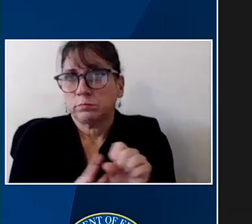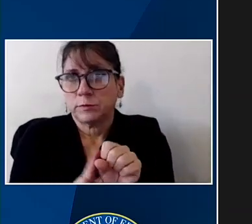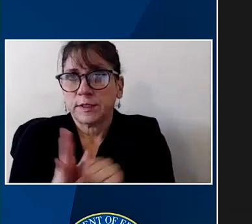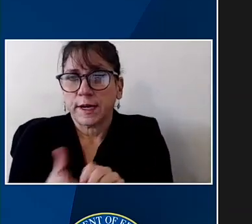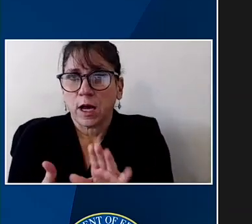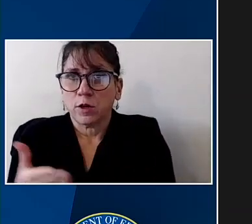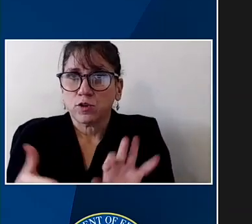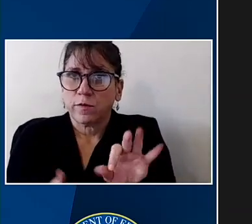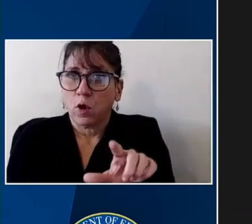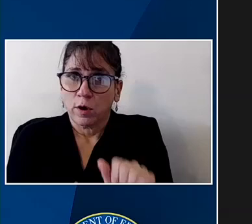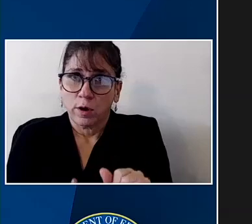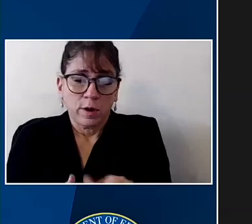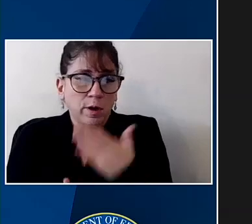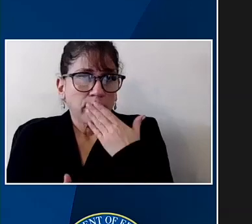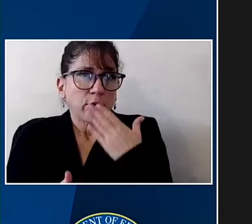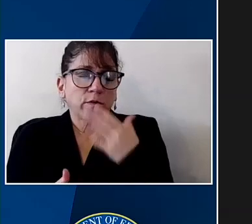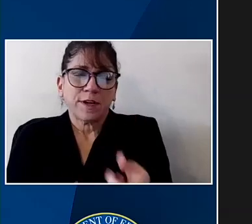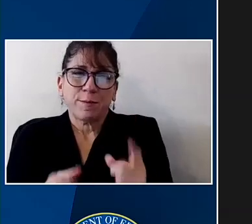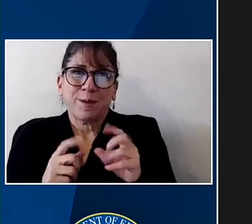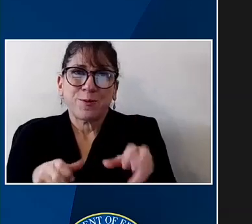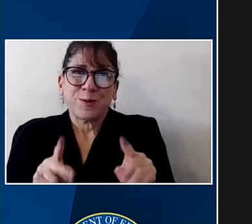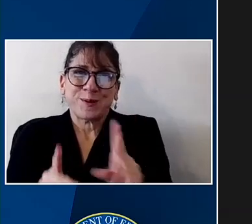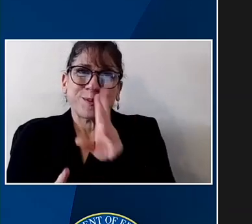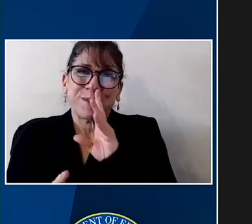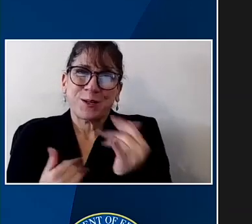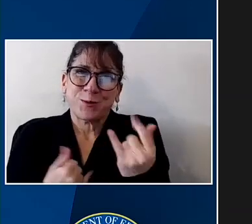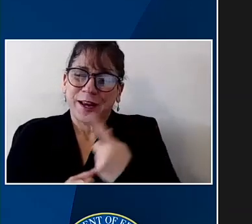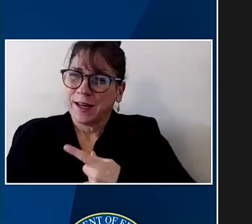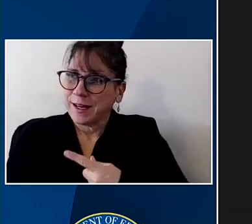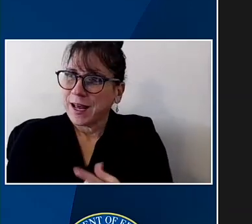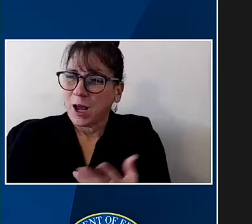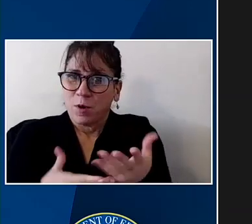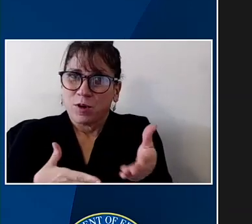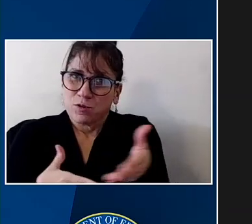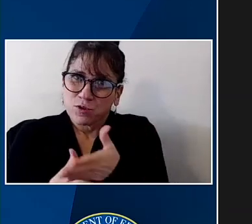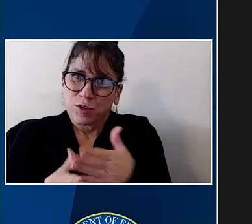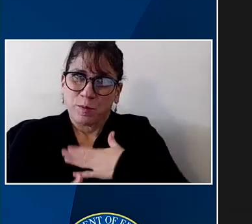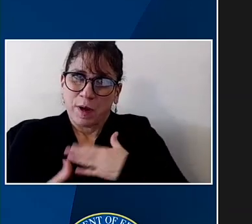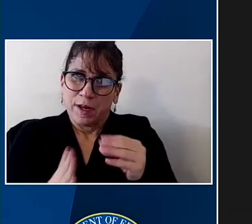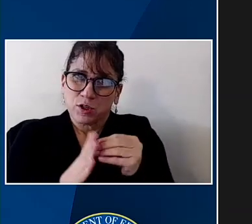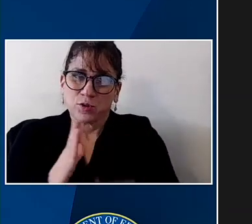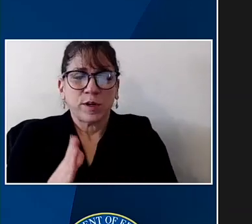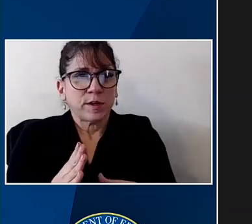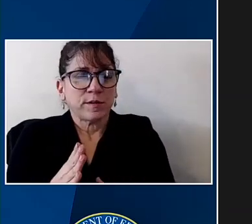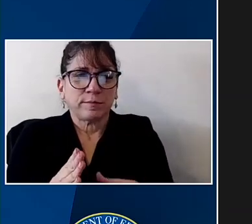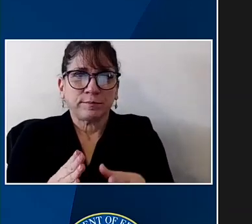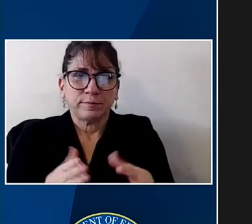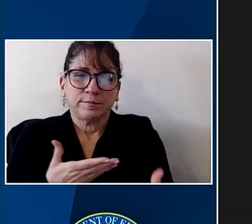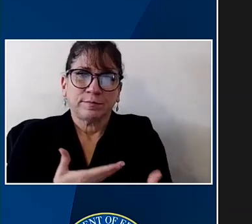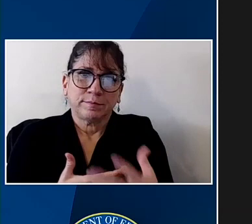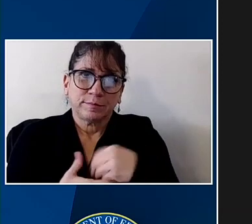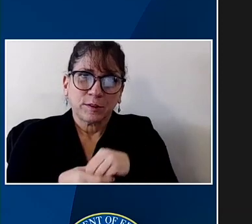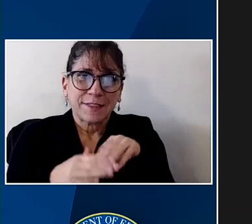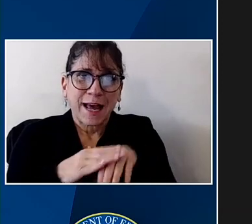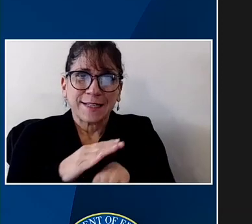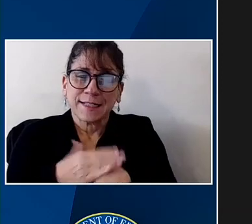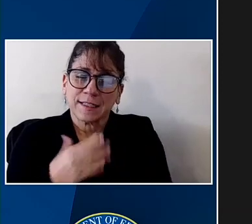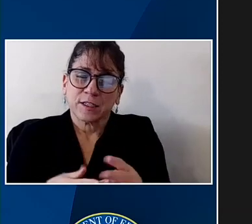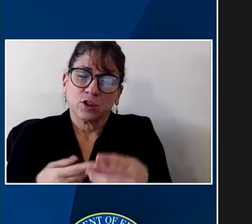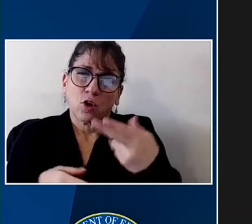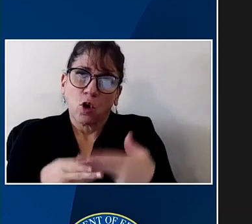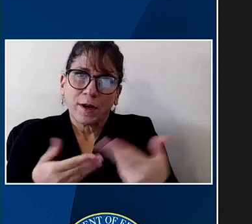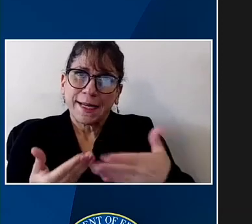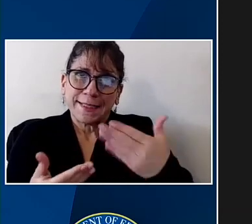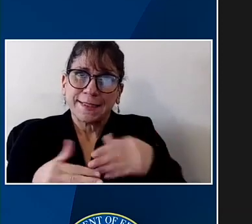today. I wanted to share the experience that I've had with my students as it concerns inclusive access, which is known as easy access on our